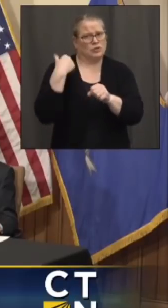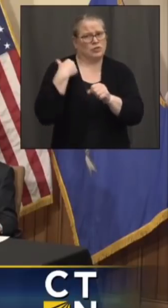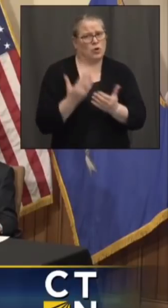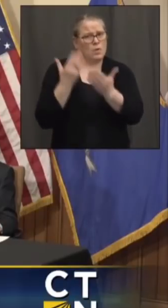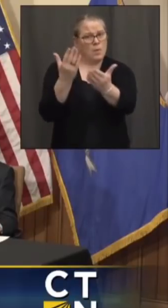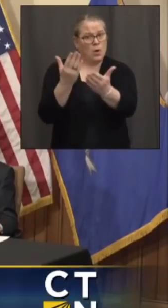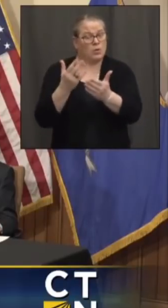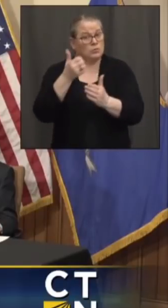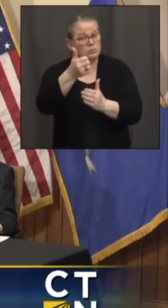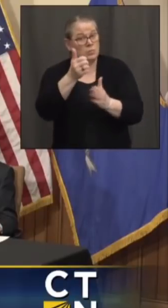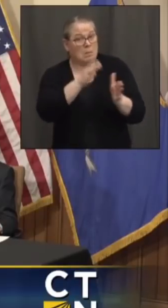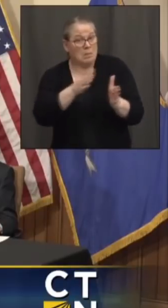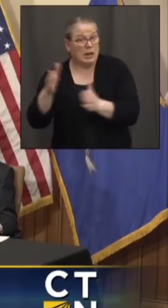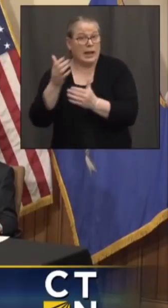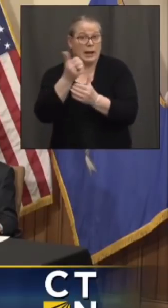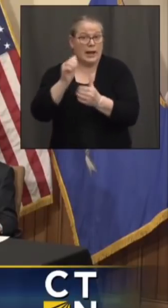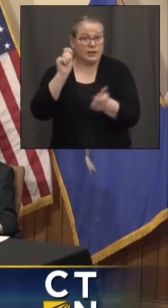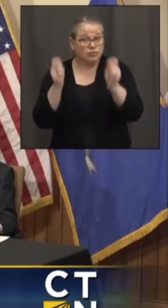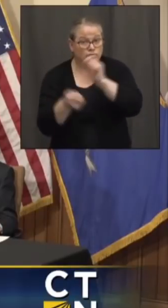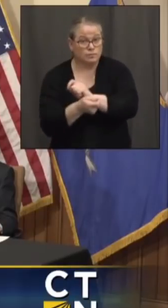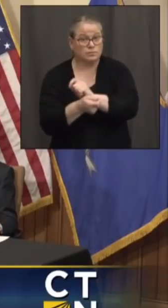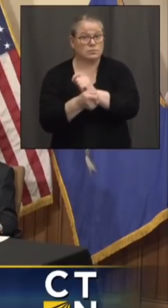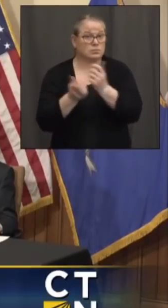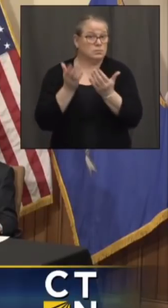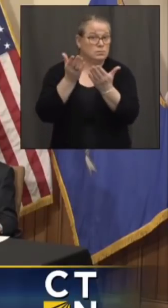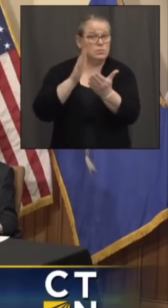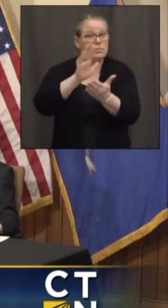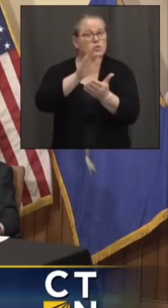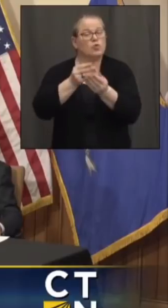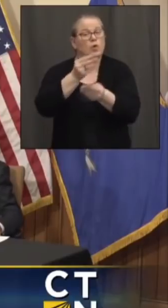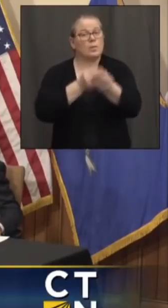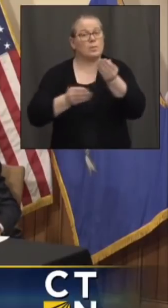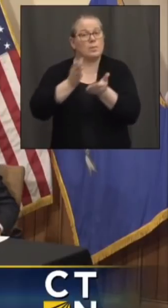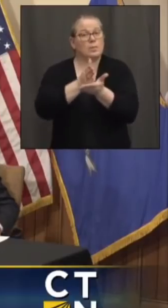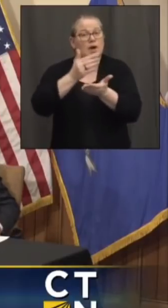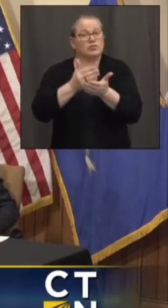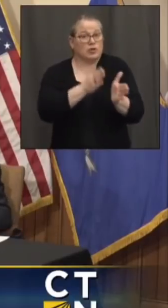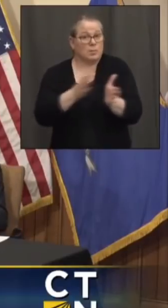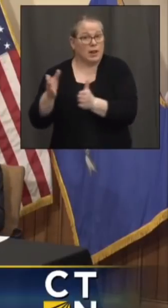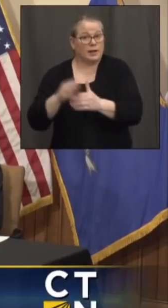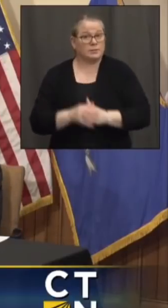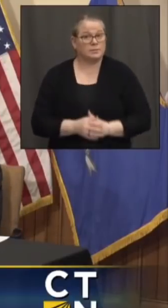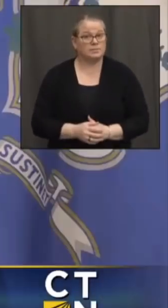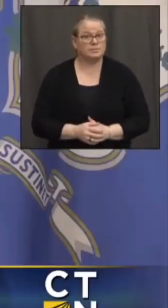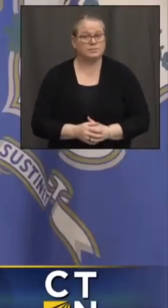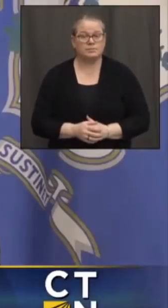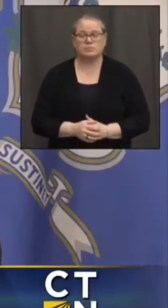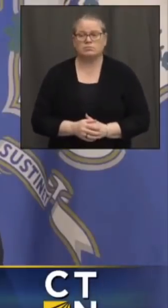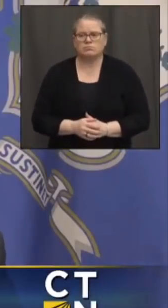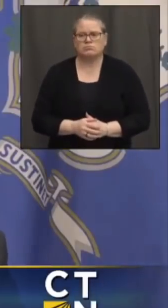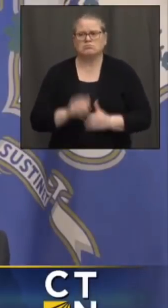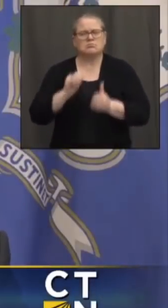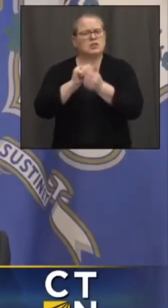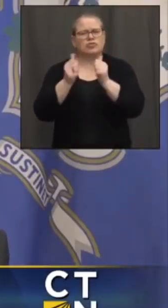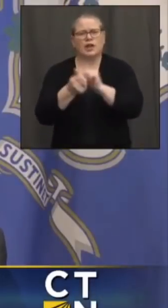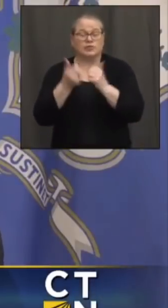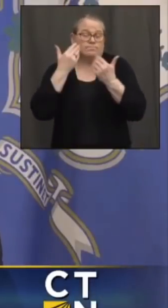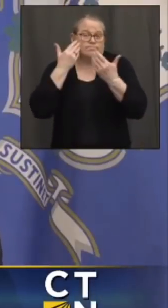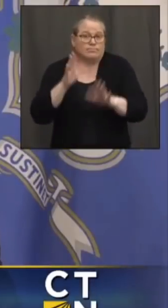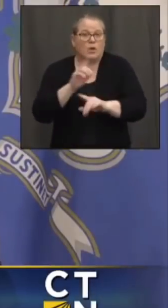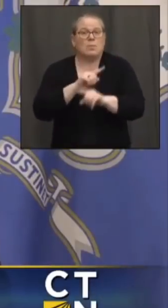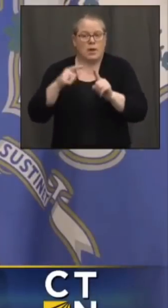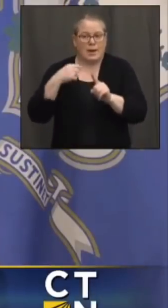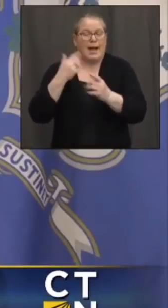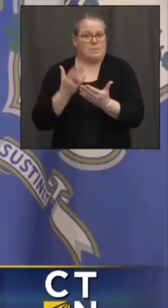proposing any kind of changes along that line in your budget plan? Well, I don't know about changes, but I am going to be proposing that we're going to